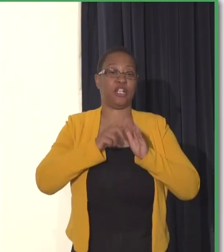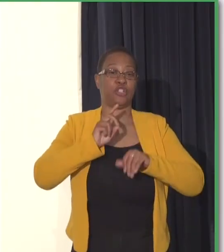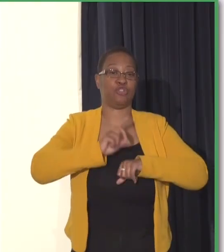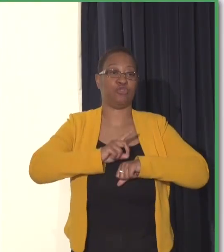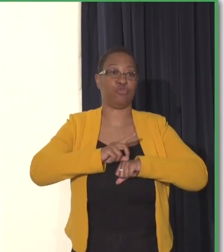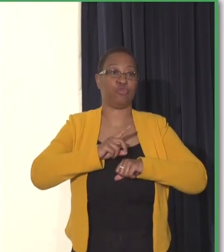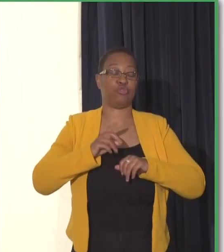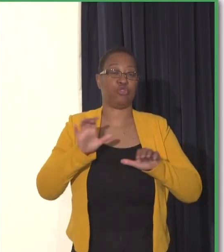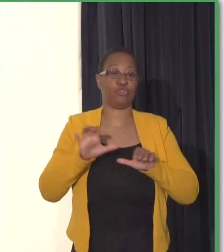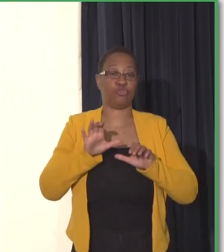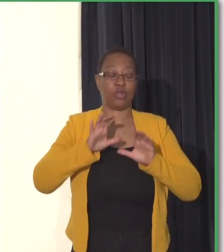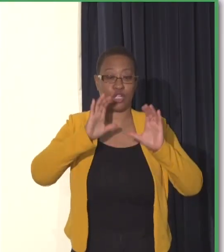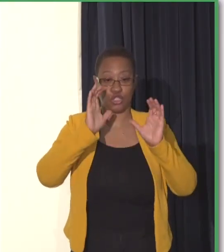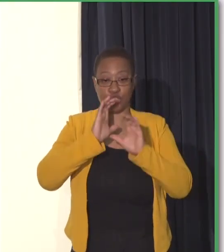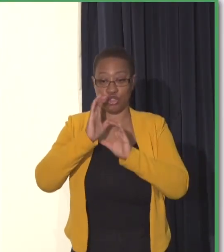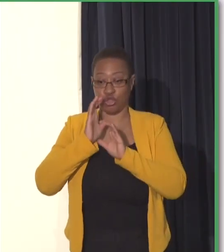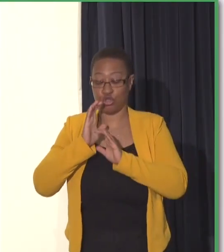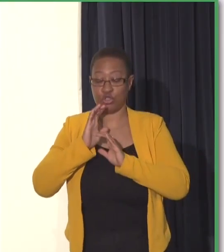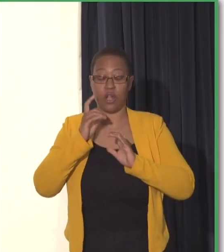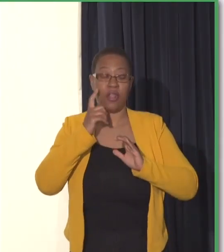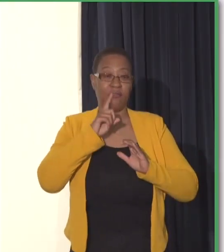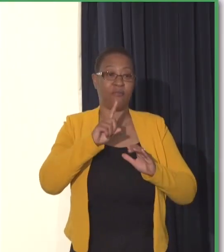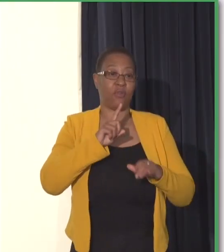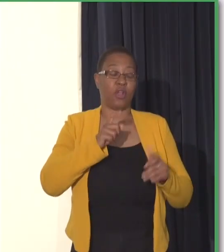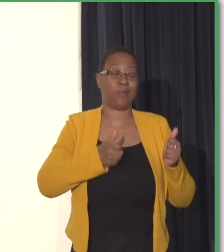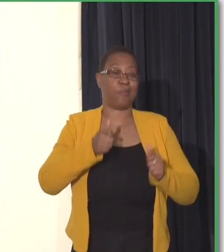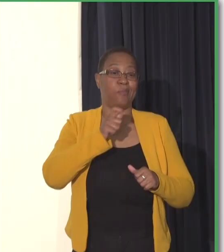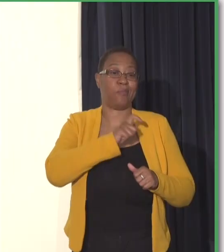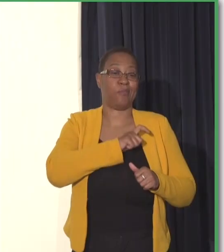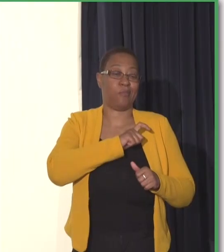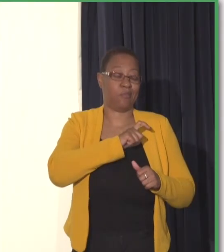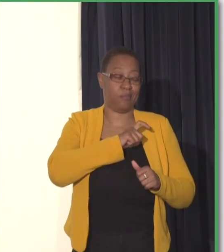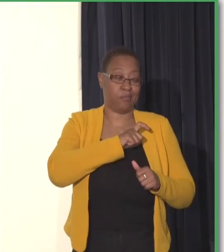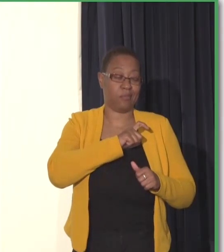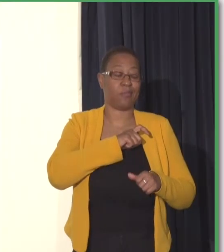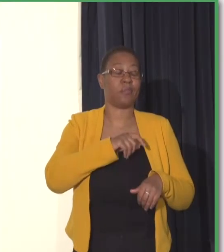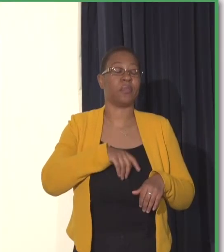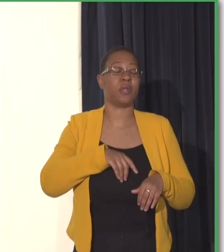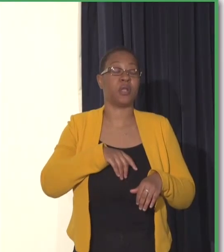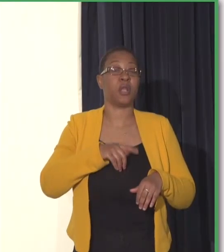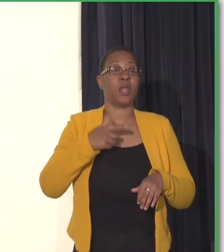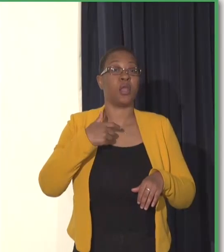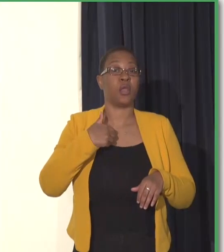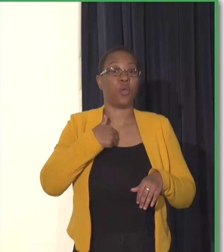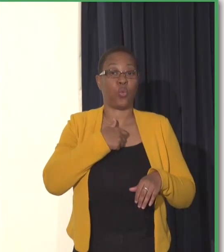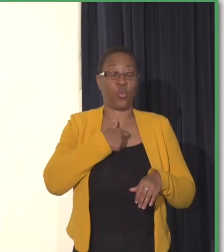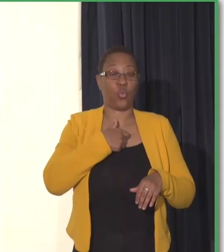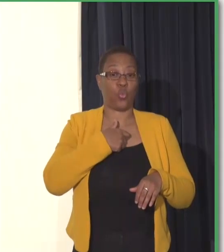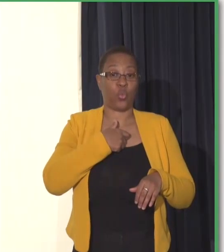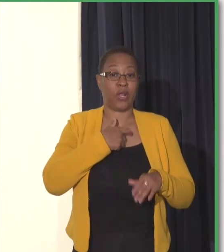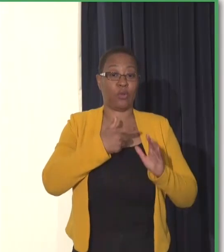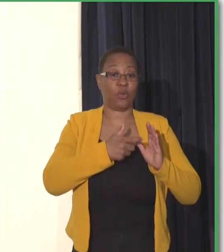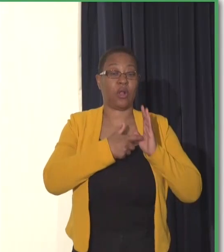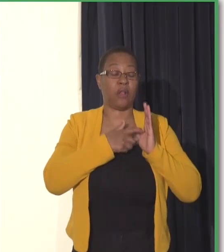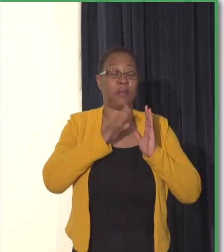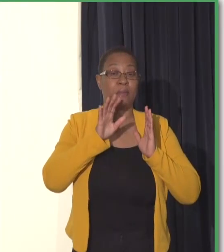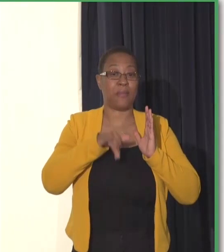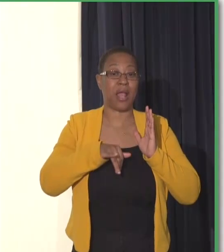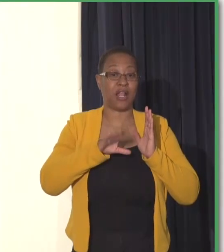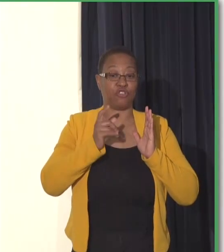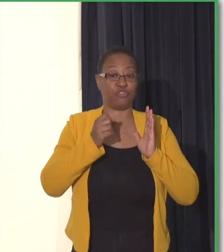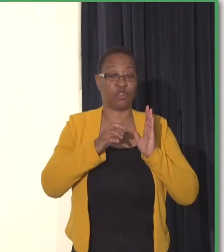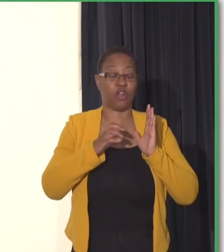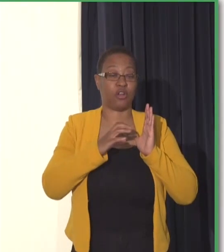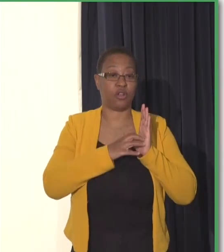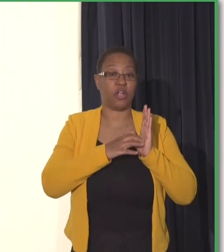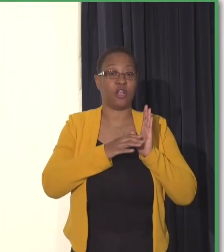be able to do a search for the police chief. We were obligated by charter to